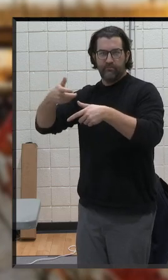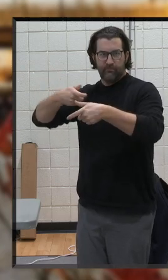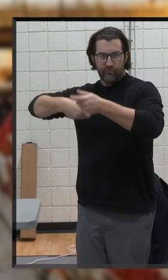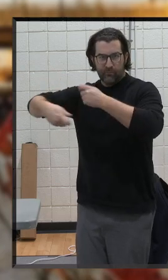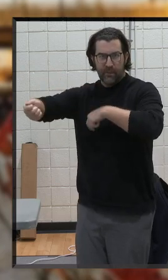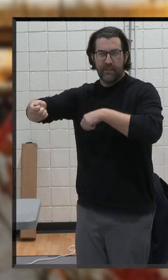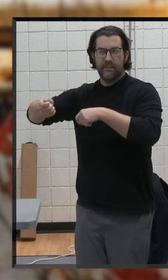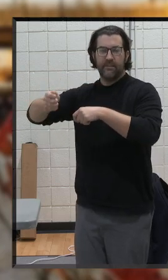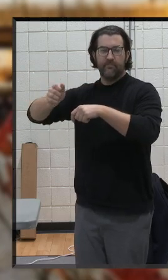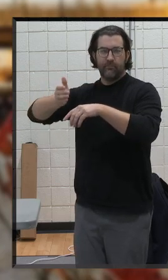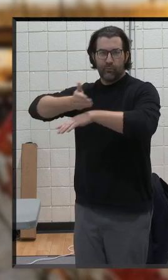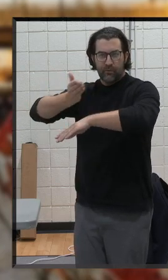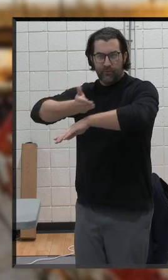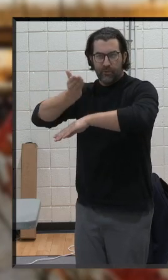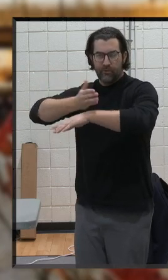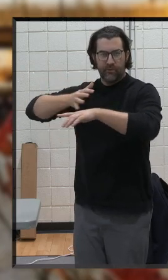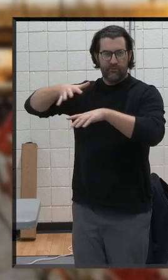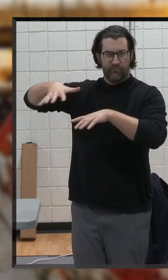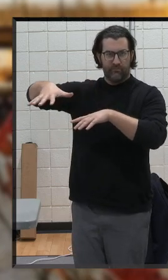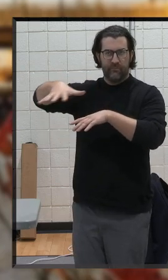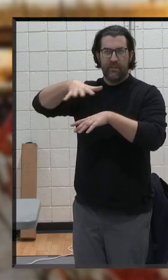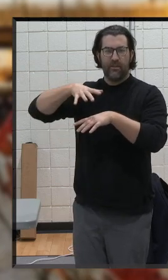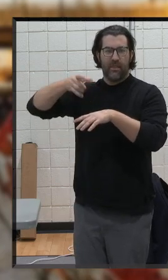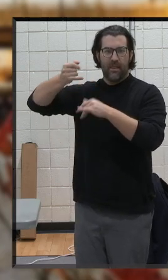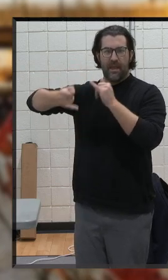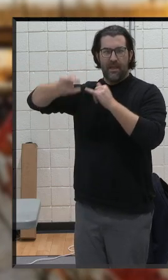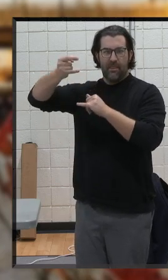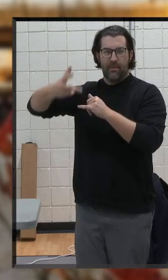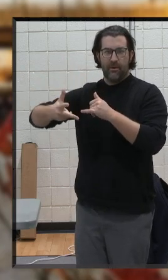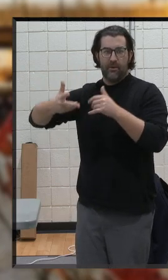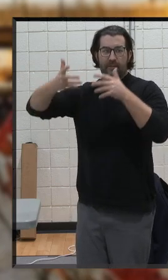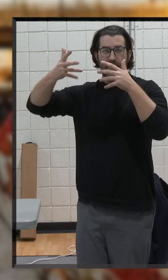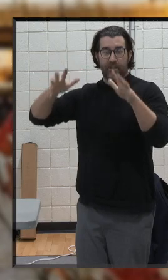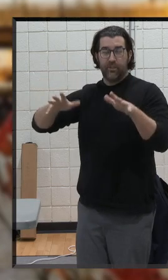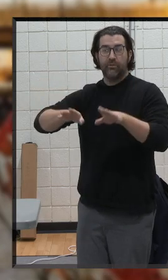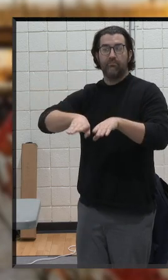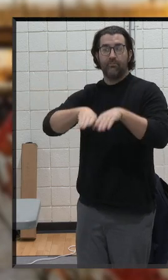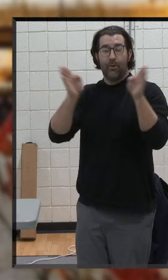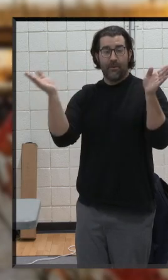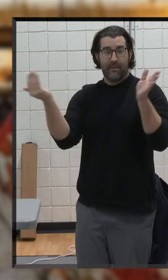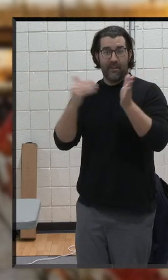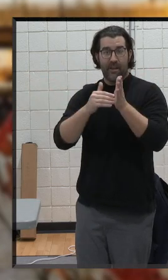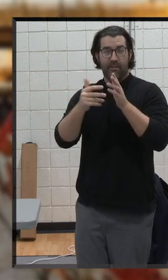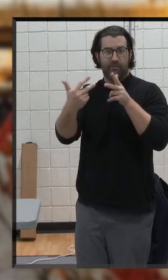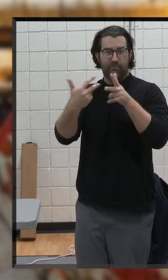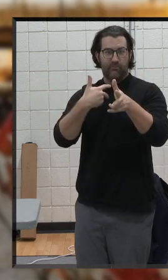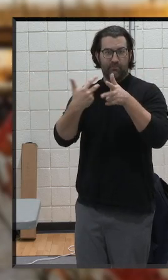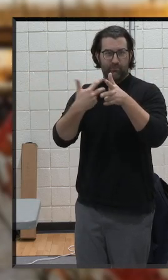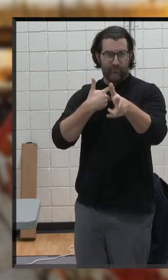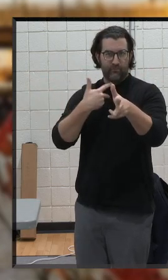new sidewalk and finish the bridge deck to complete the whole thing and open it back up to traffic.